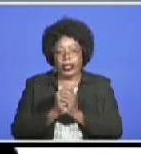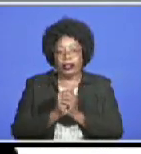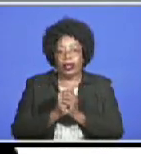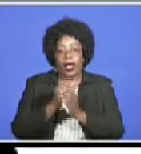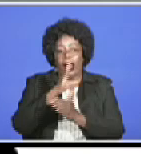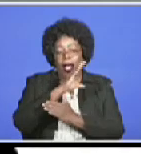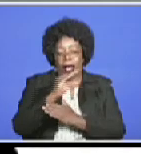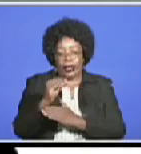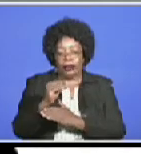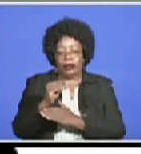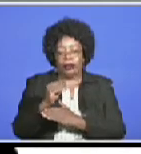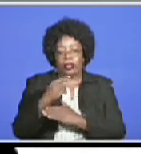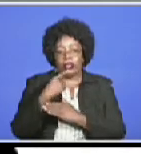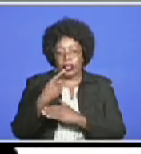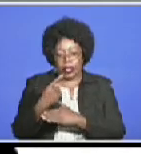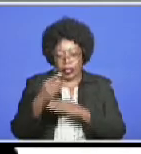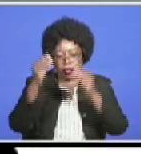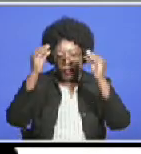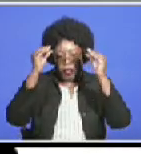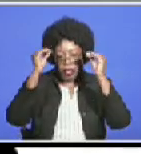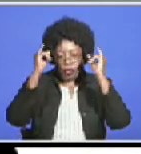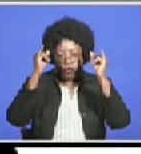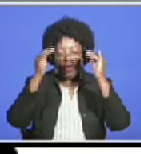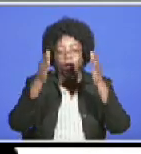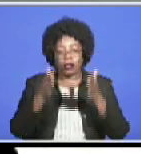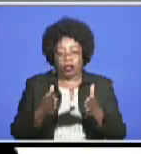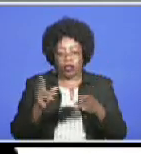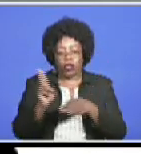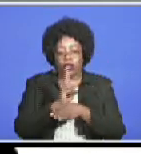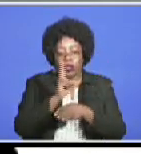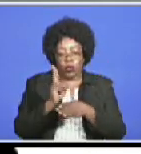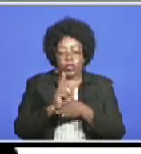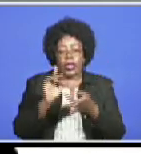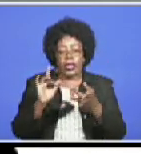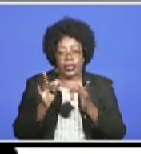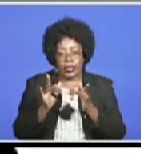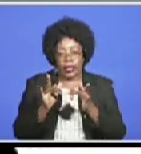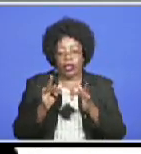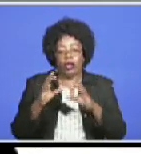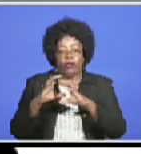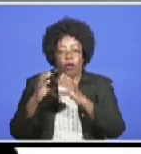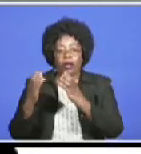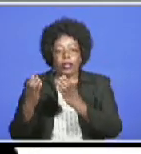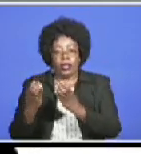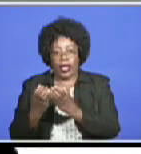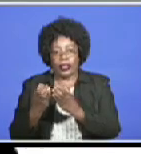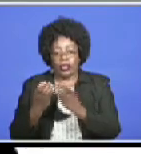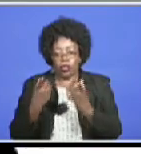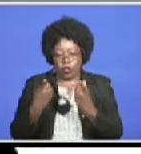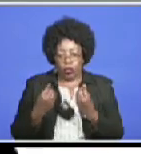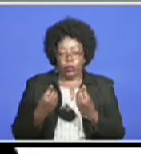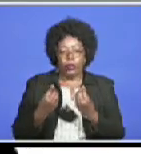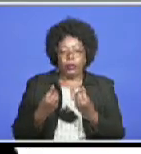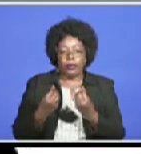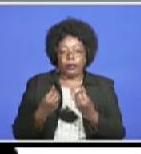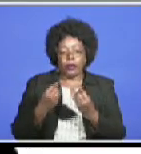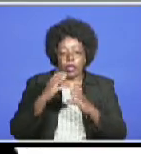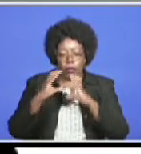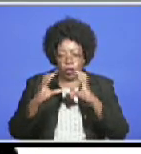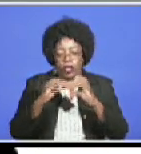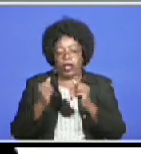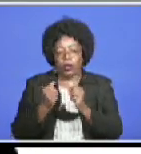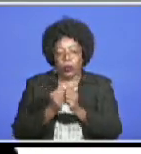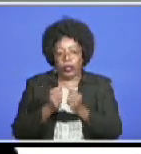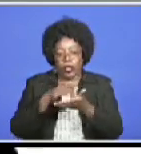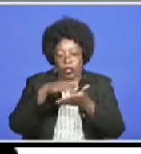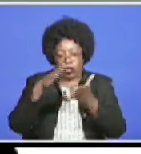members have been encouraged to utilize the facility's online mechanisms to deliver course content, conduct lectures, and communicate with